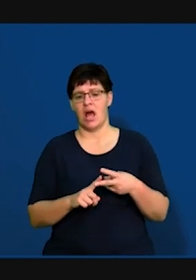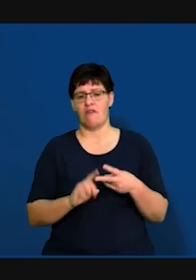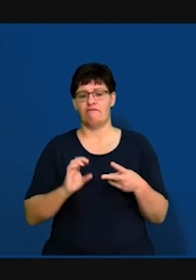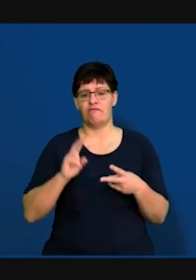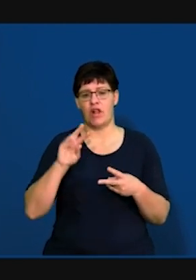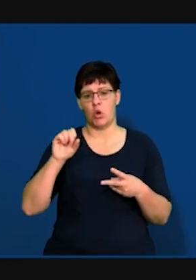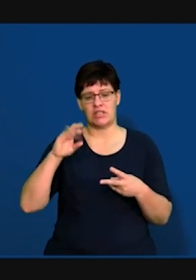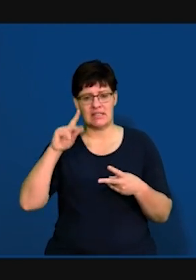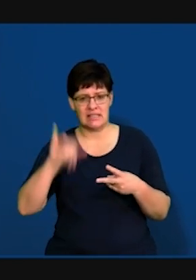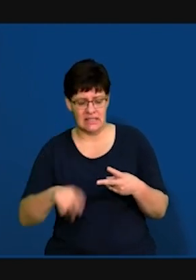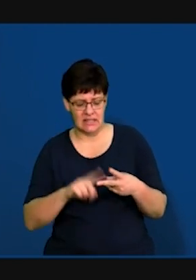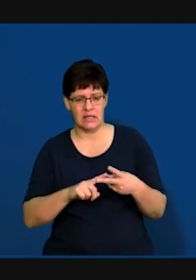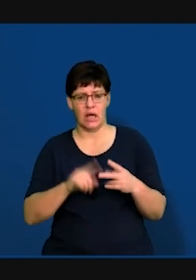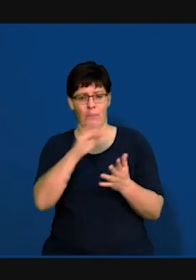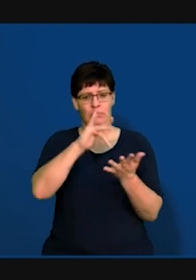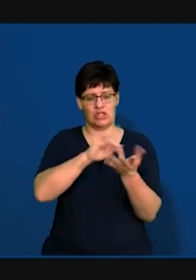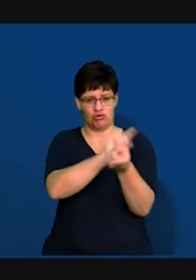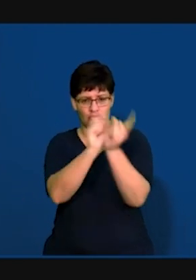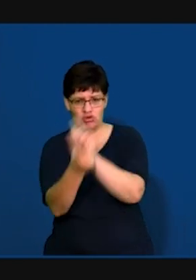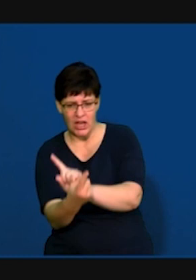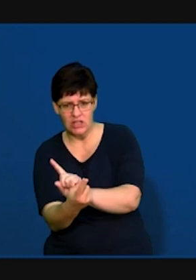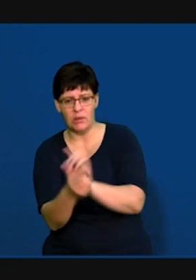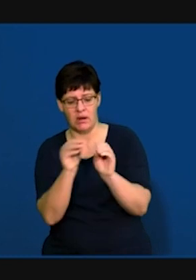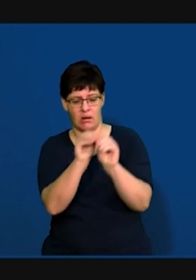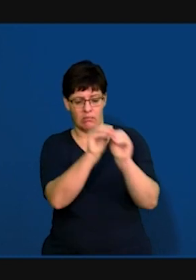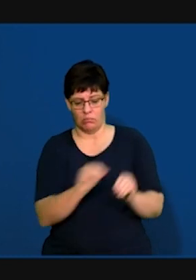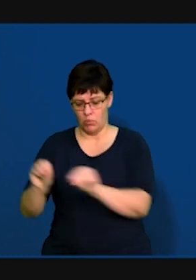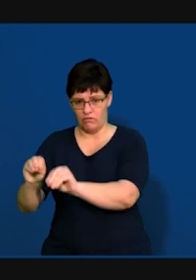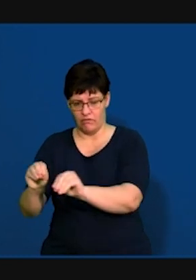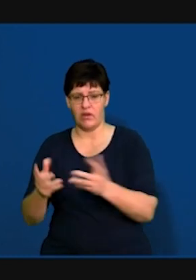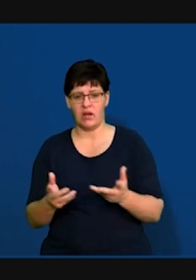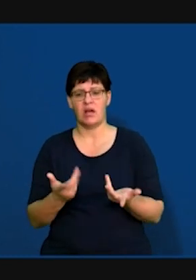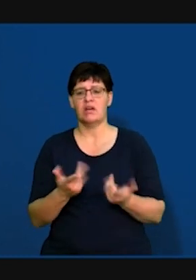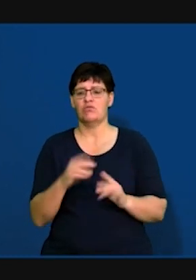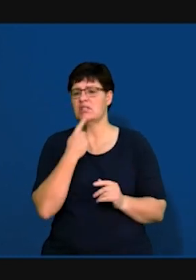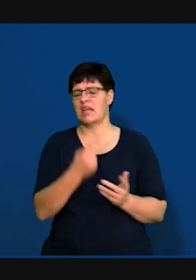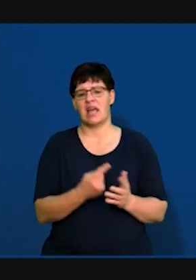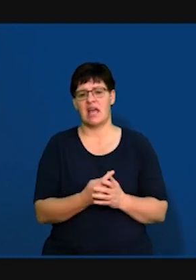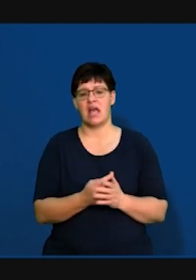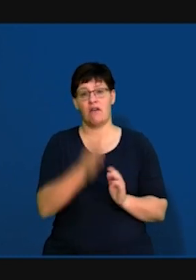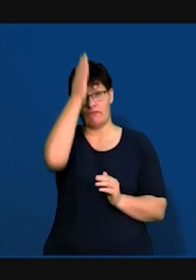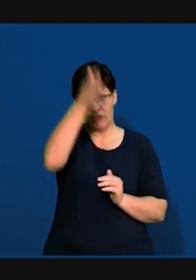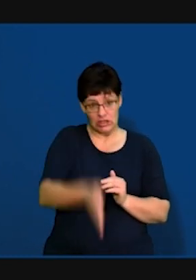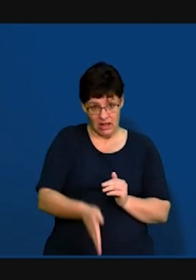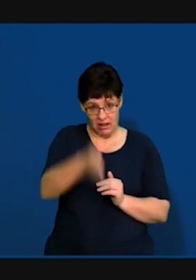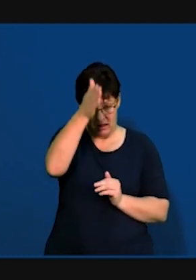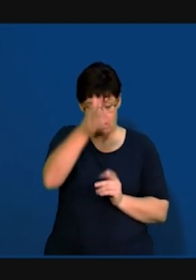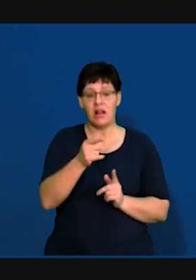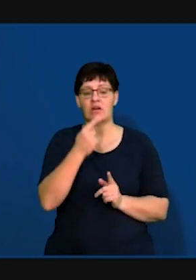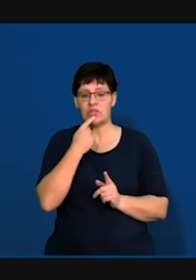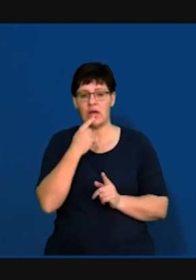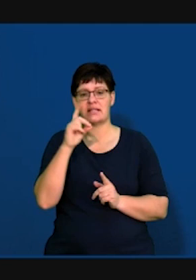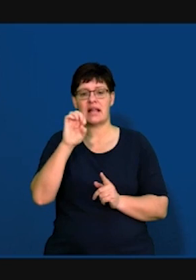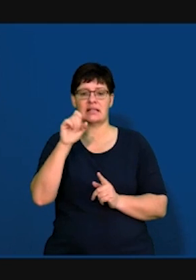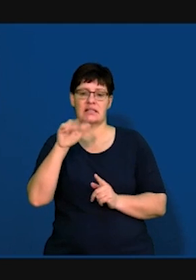your change of position, which is your displacement. Usually, if we say vertical, we'll obviously talk about delta